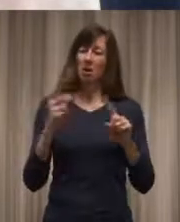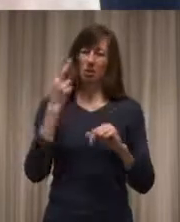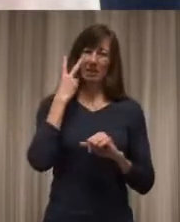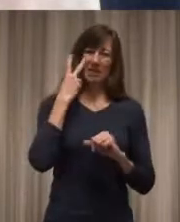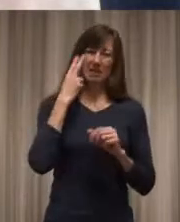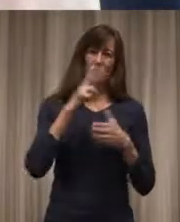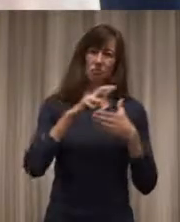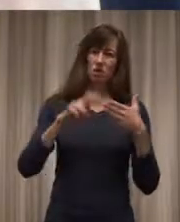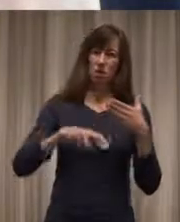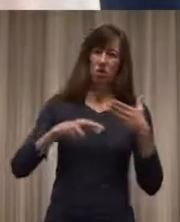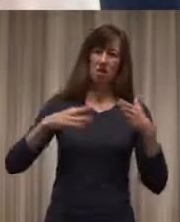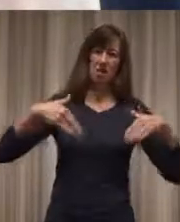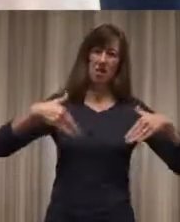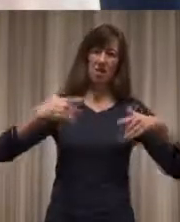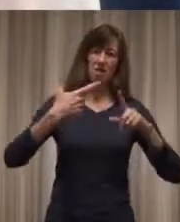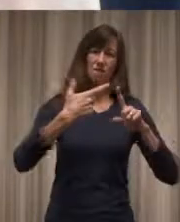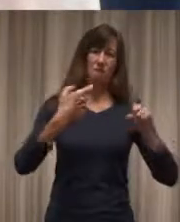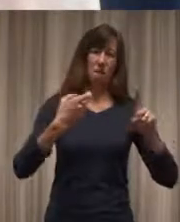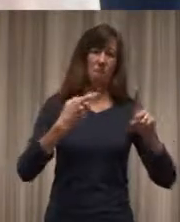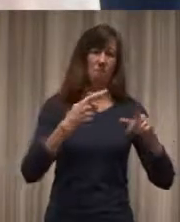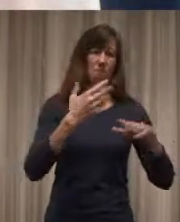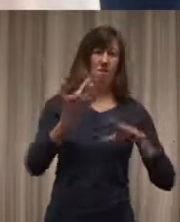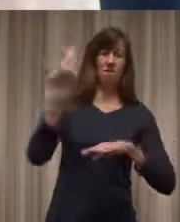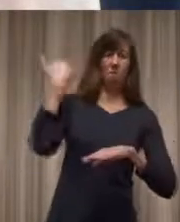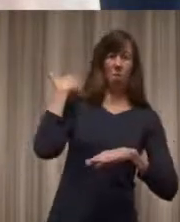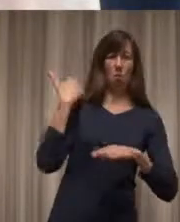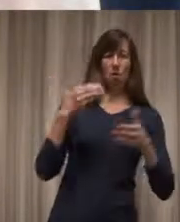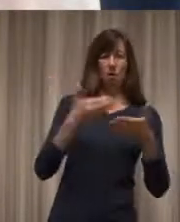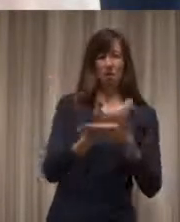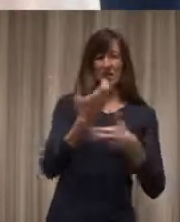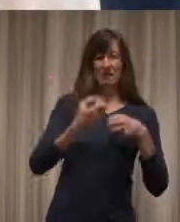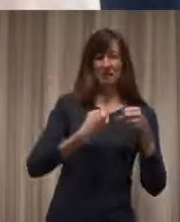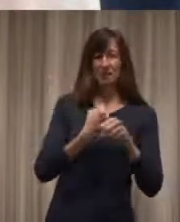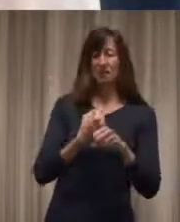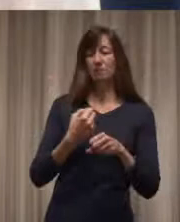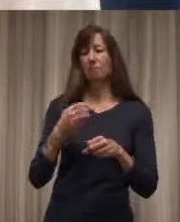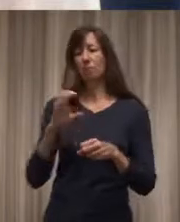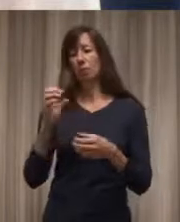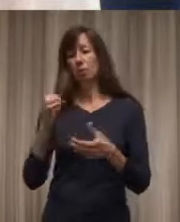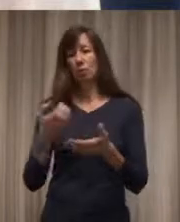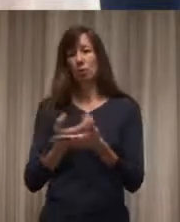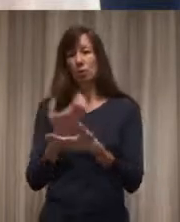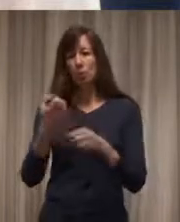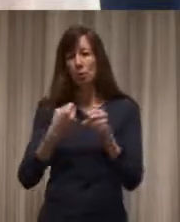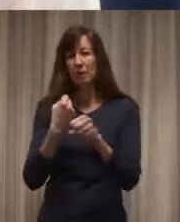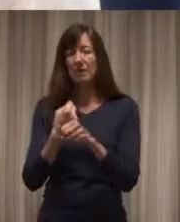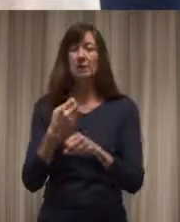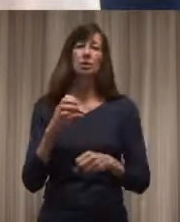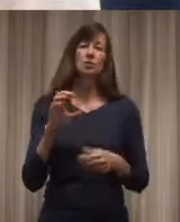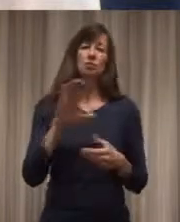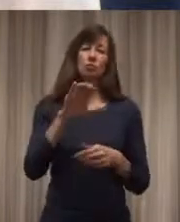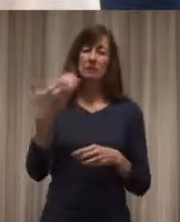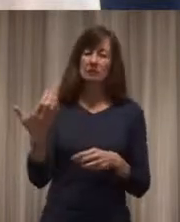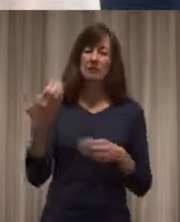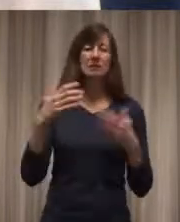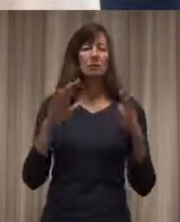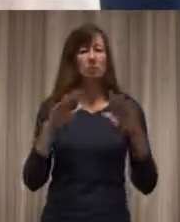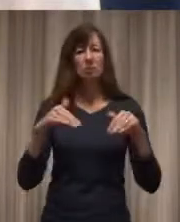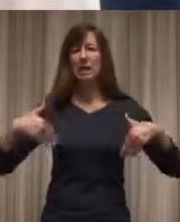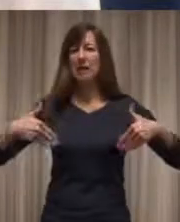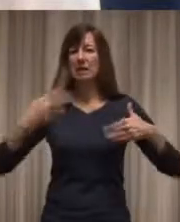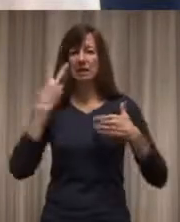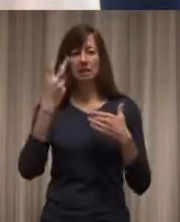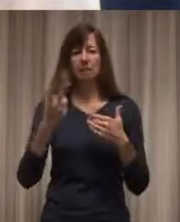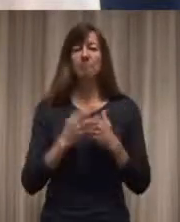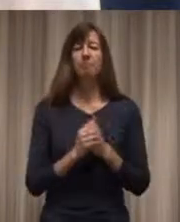you updated on that. In terms of our hospitalizations, this is more cause for concern. We are